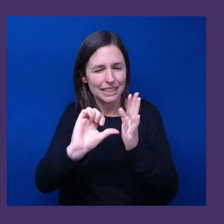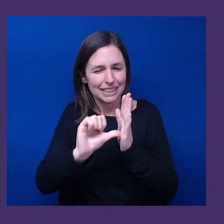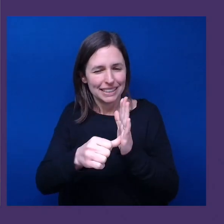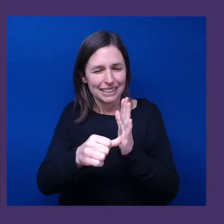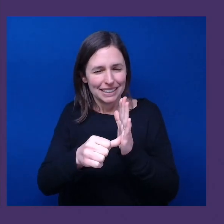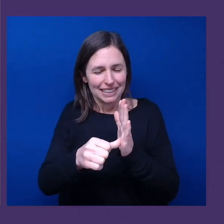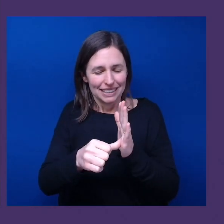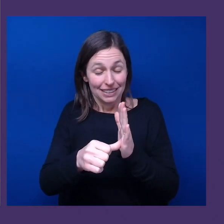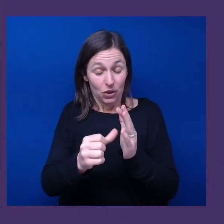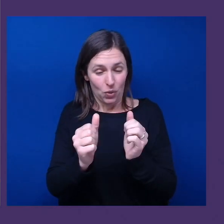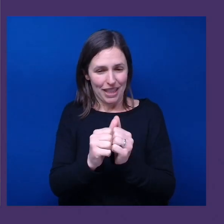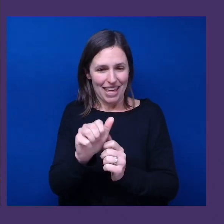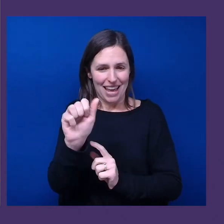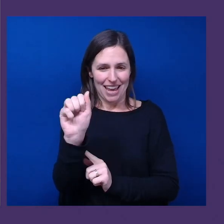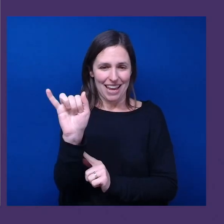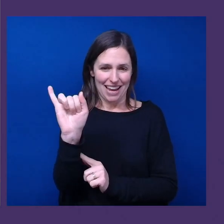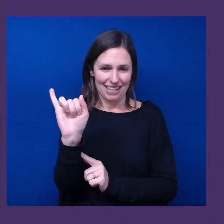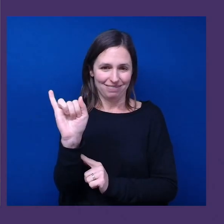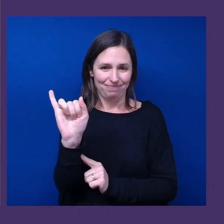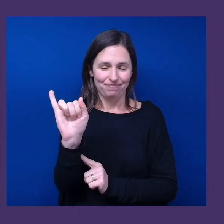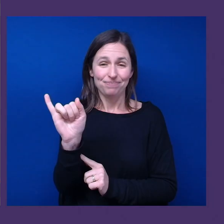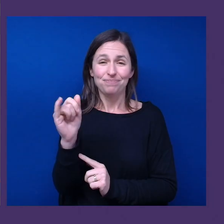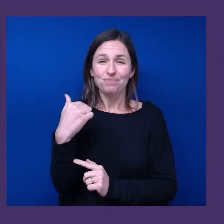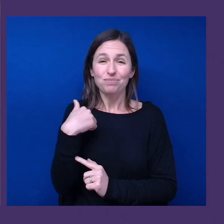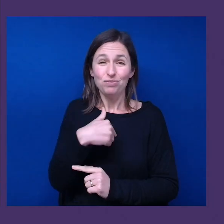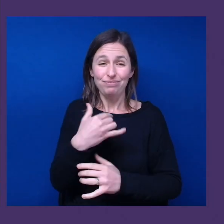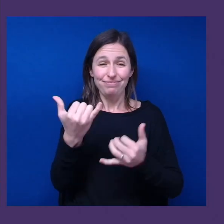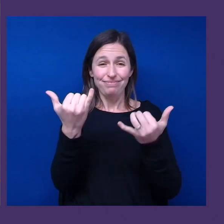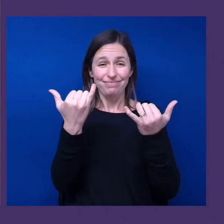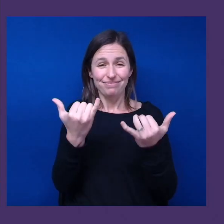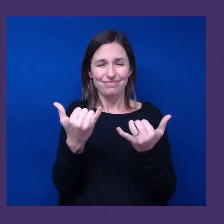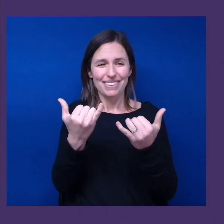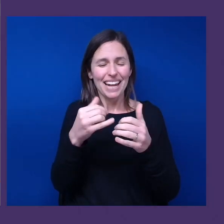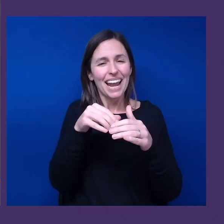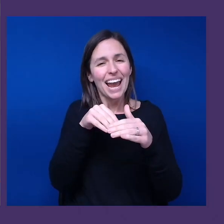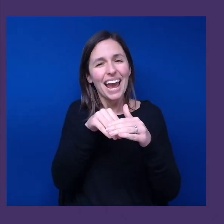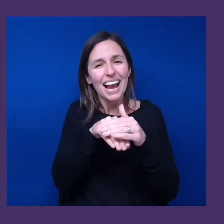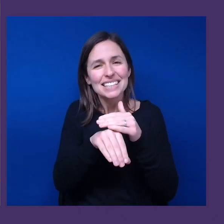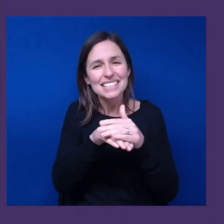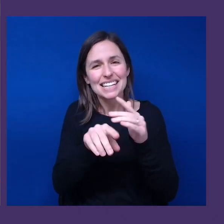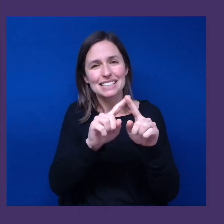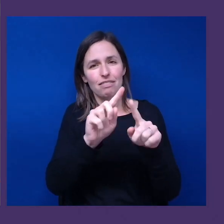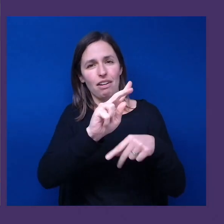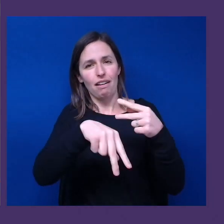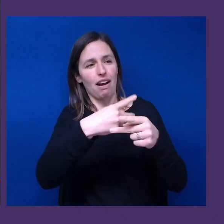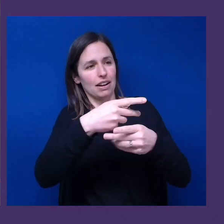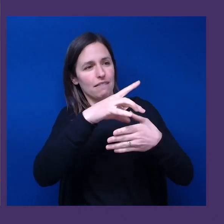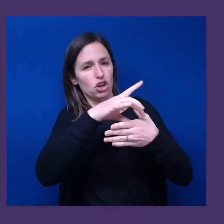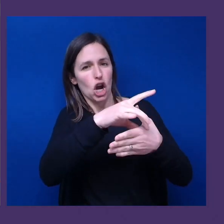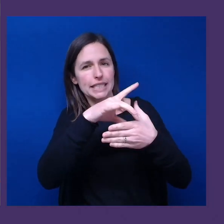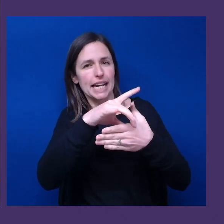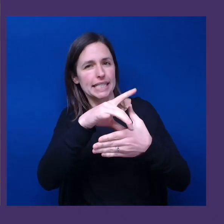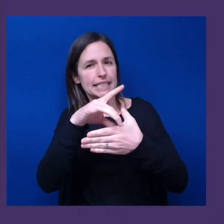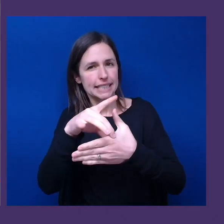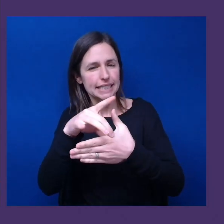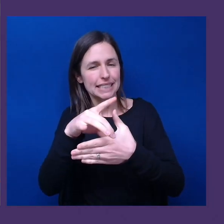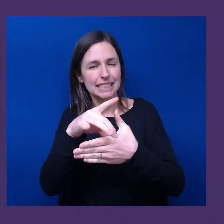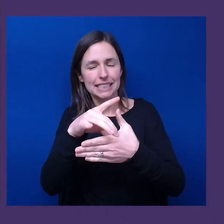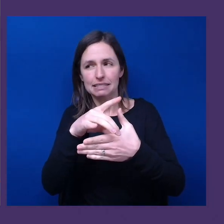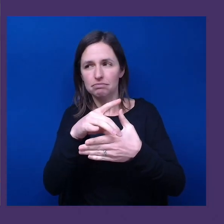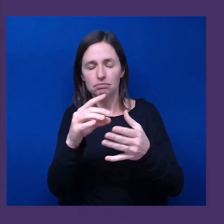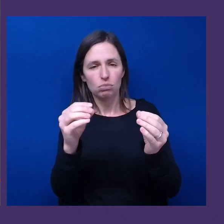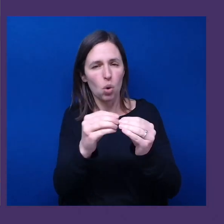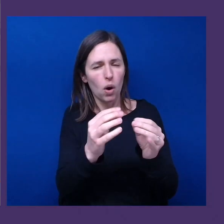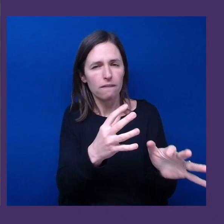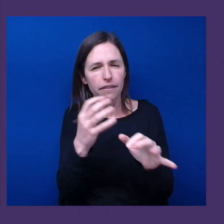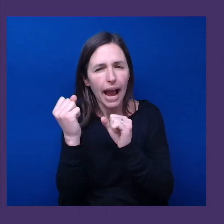AI. We are accessing different types of content and at a different rate in a